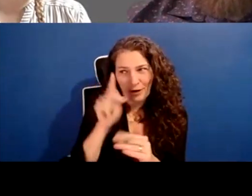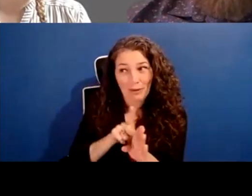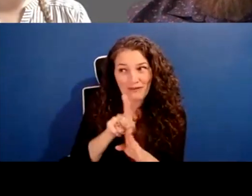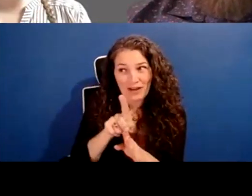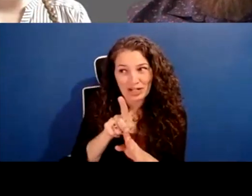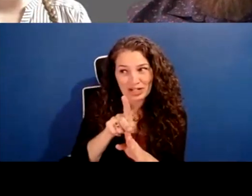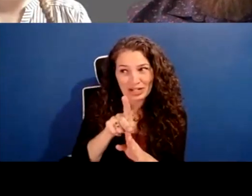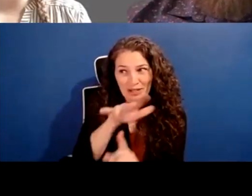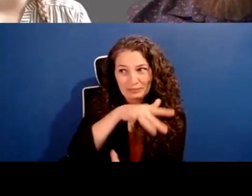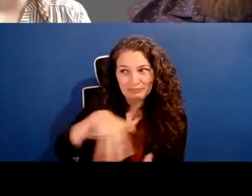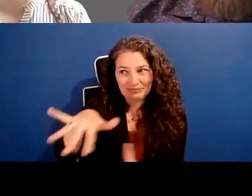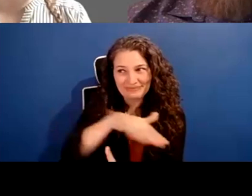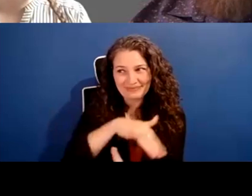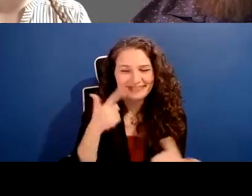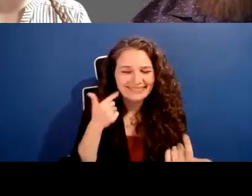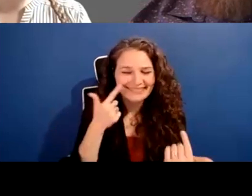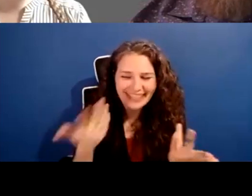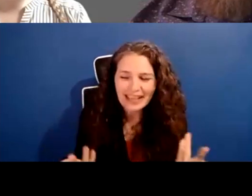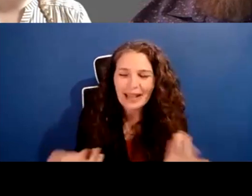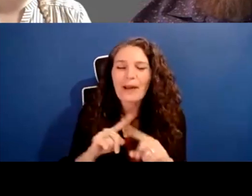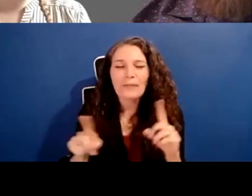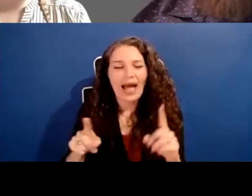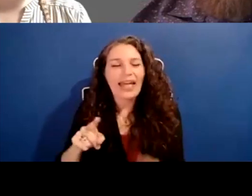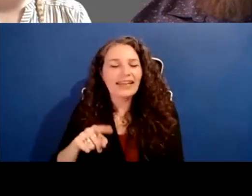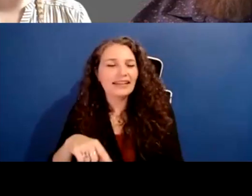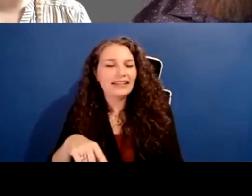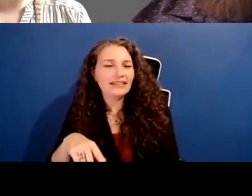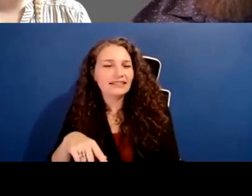But yes, I think it's all about